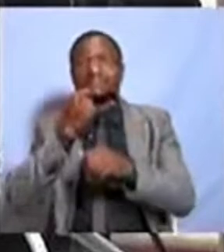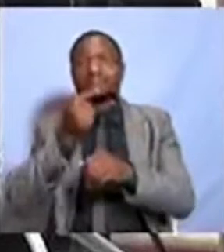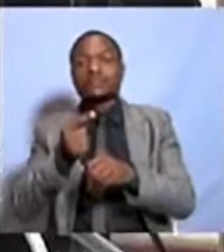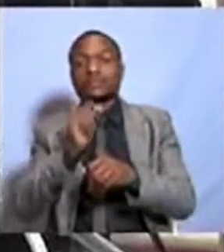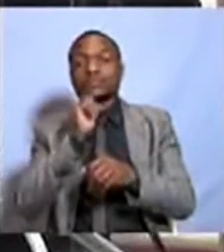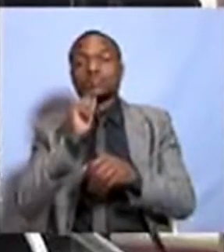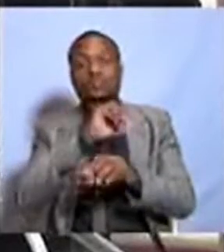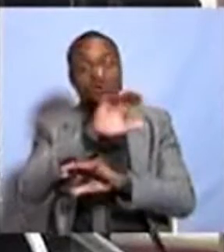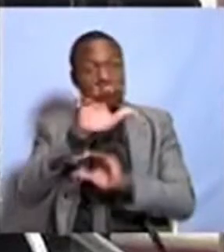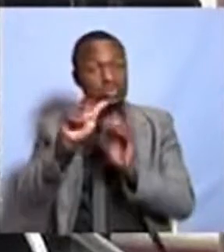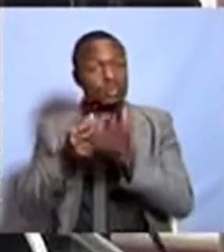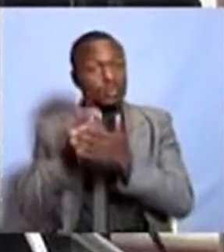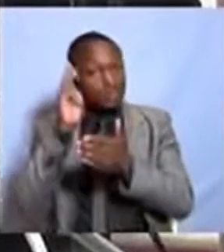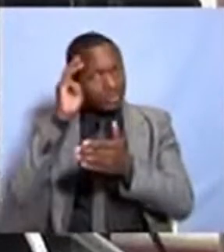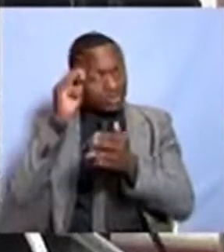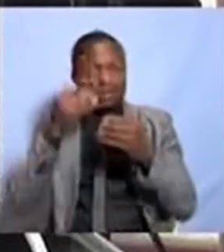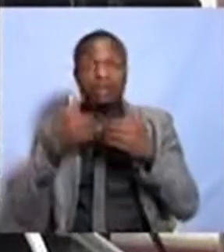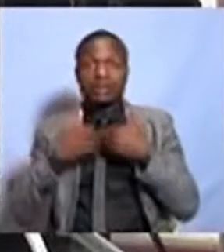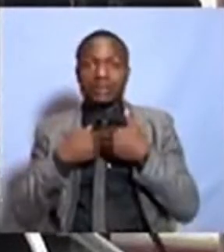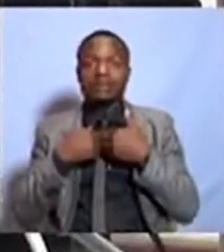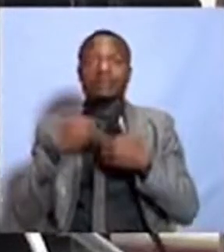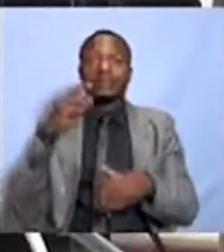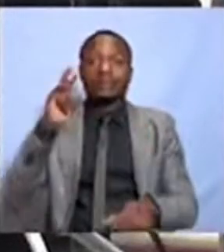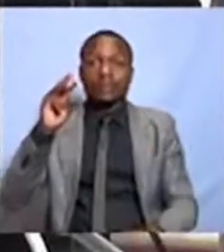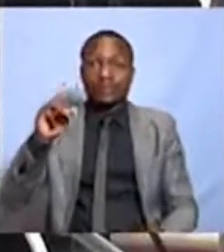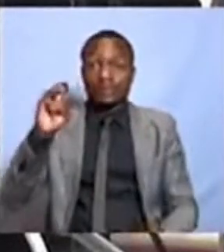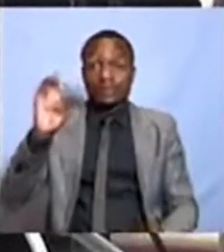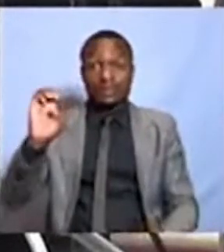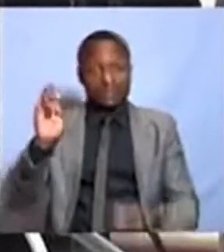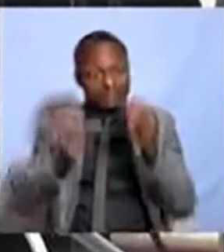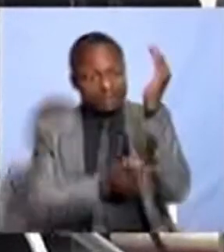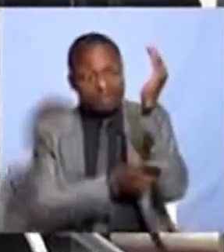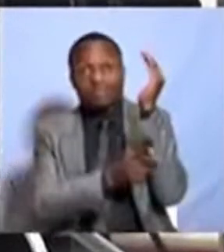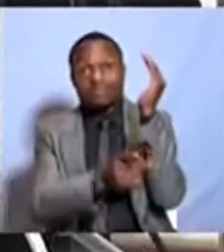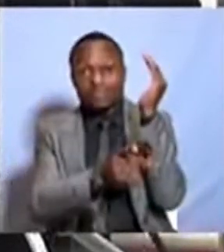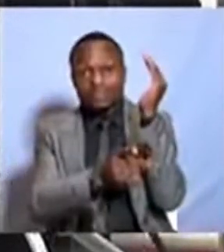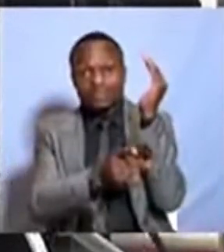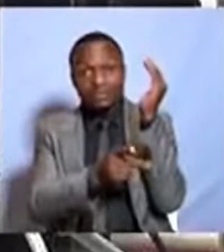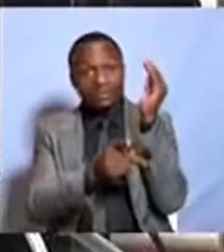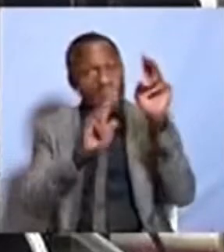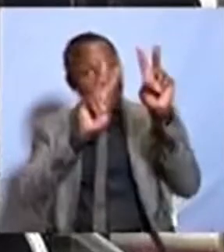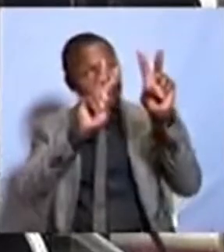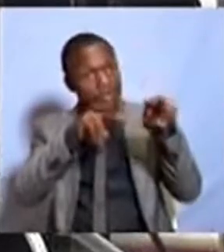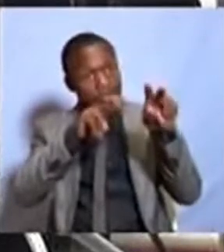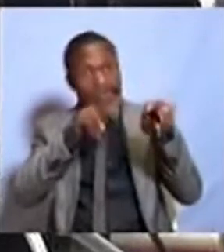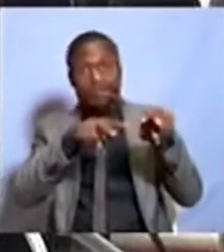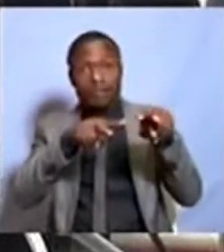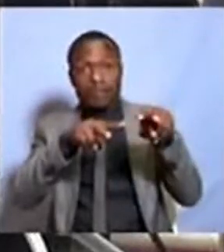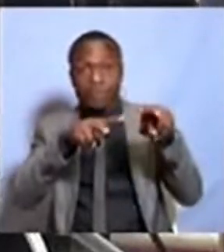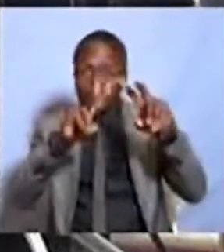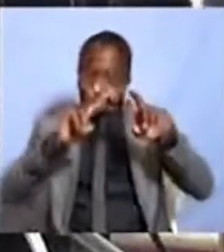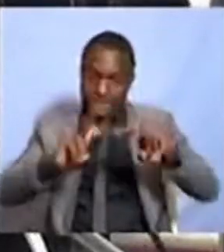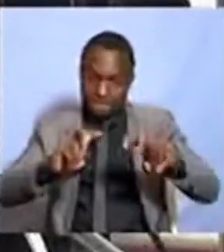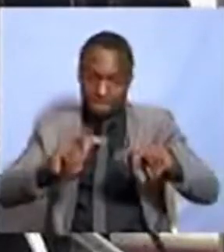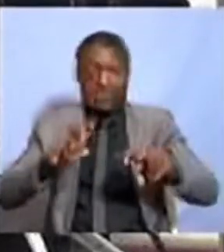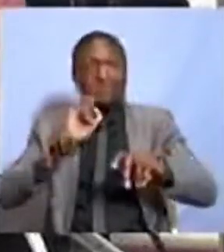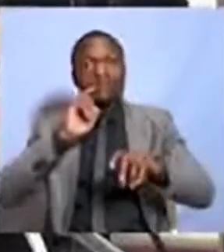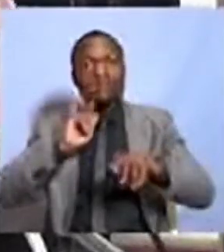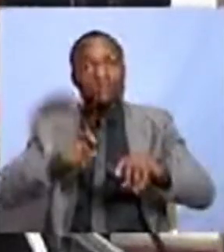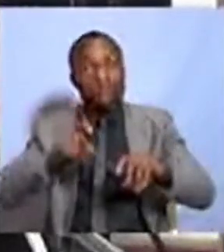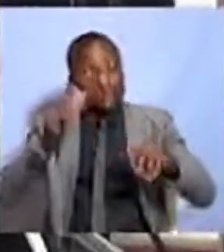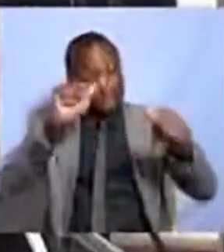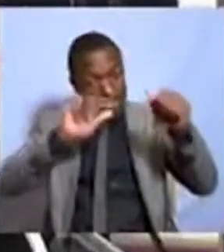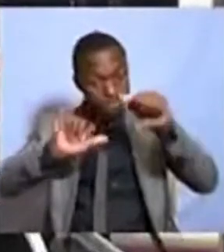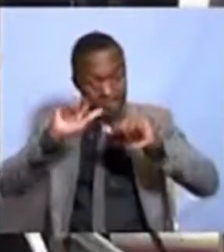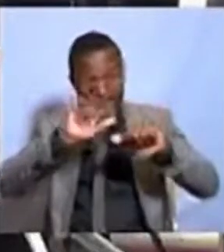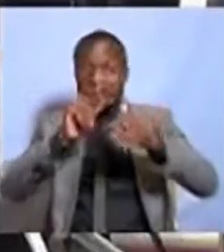all ministries even have an M&E department. So looking at monitoring and evaluation, you have to assess